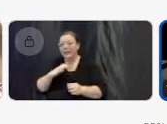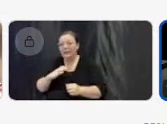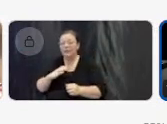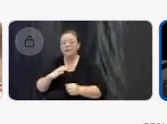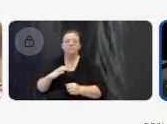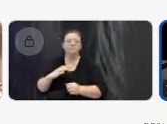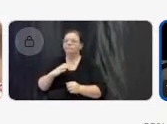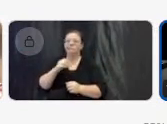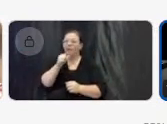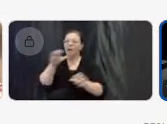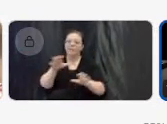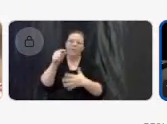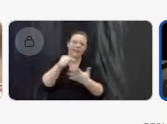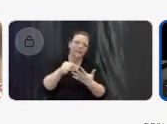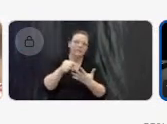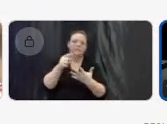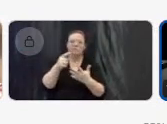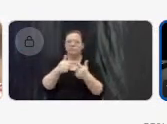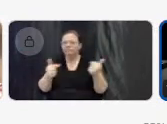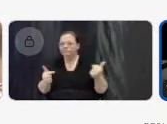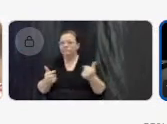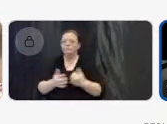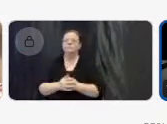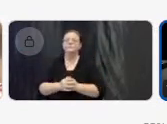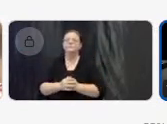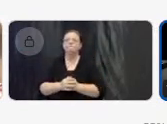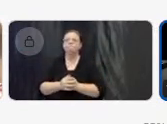commission hasn't done this, etc.